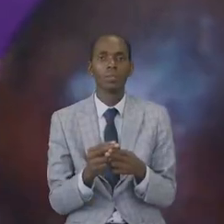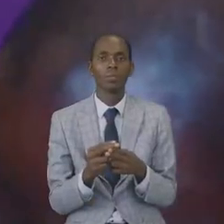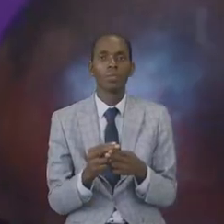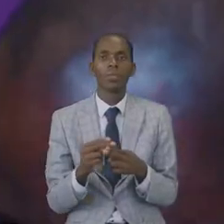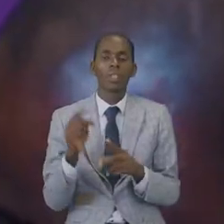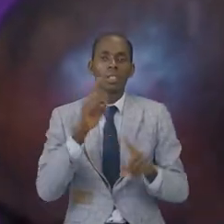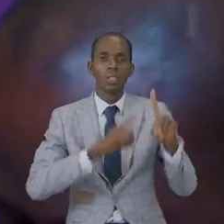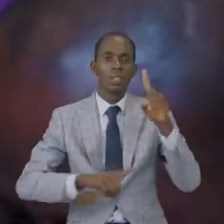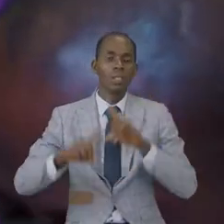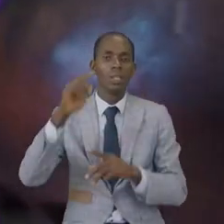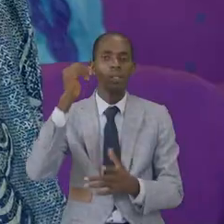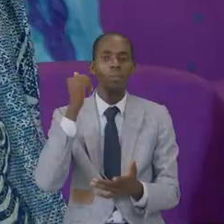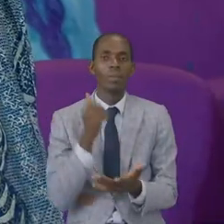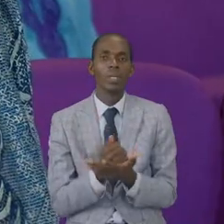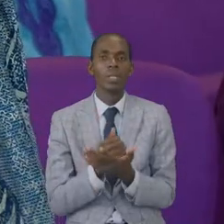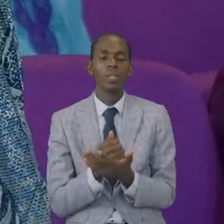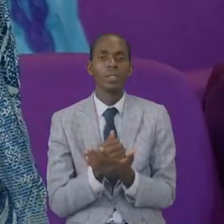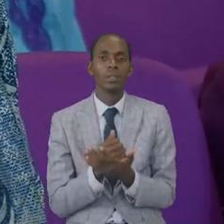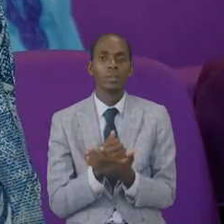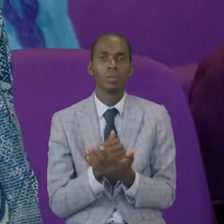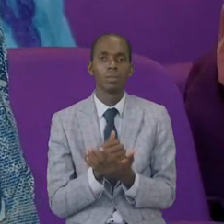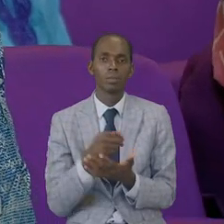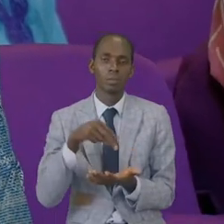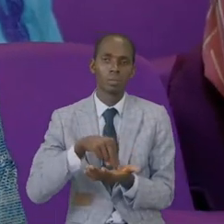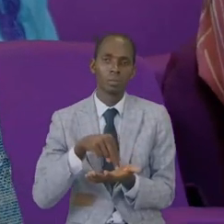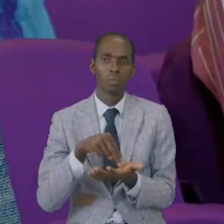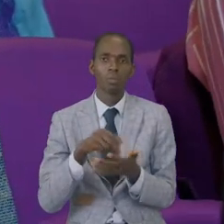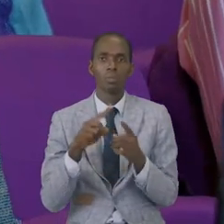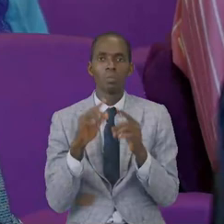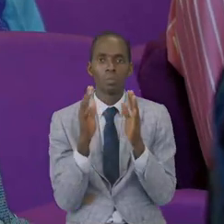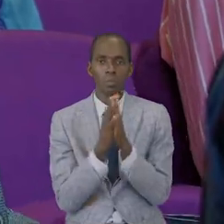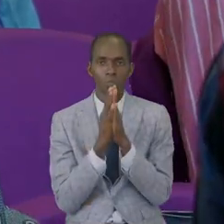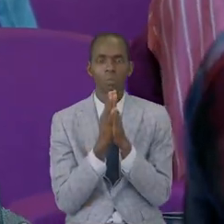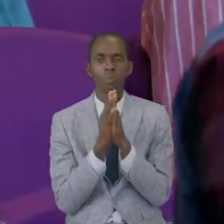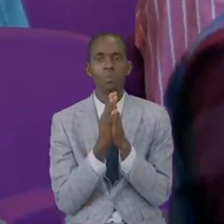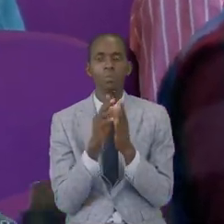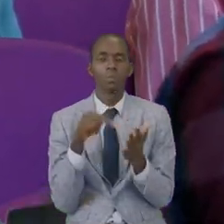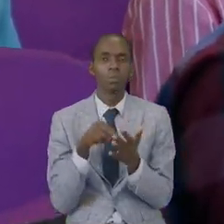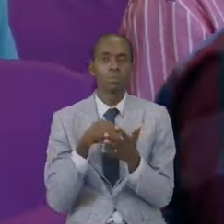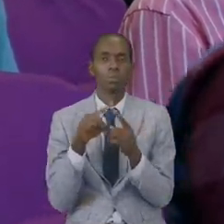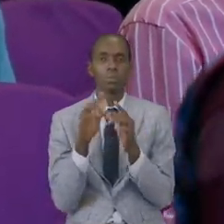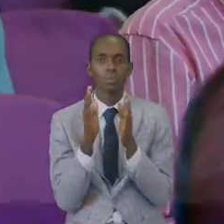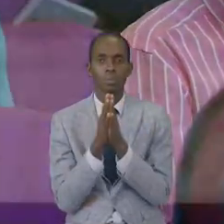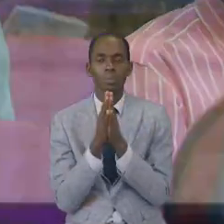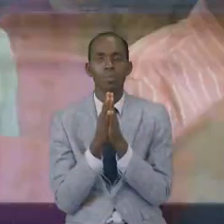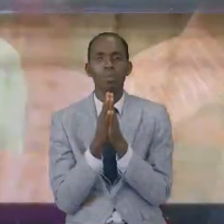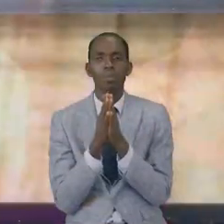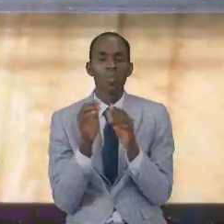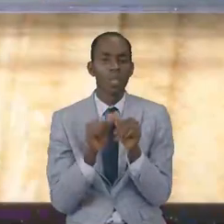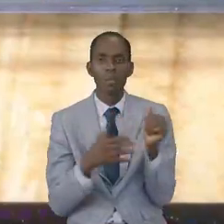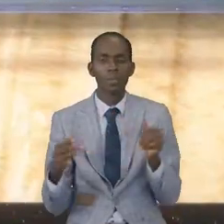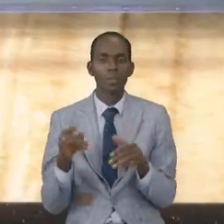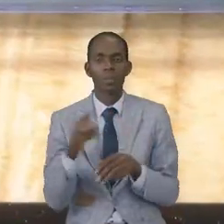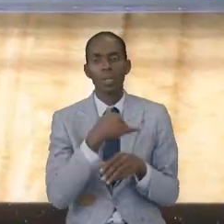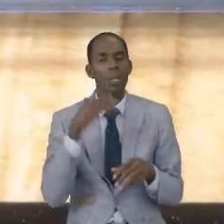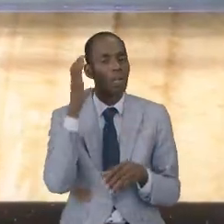And amen. Let's rise up now and talk to the Lord in prayer. Everything we've heard